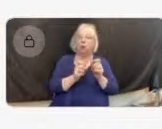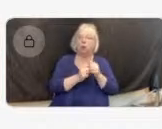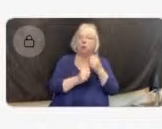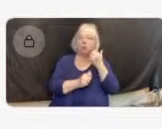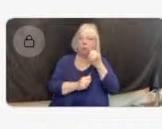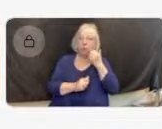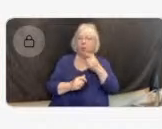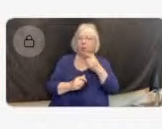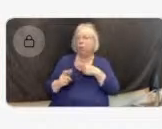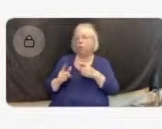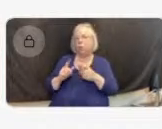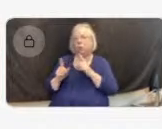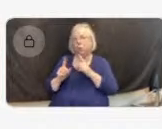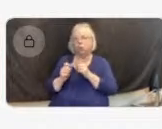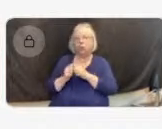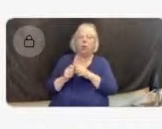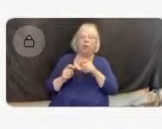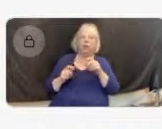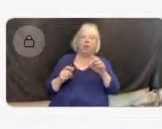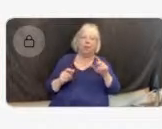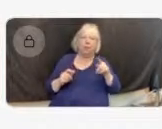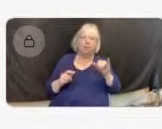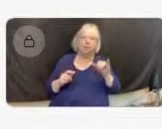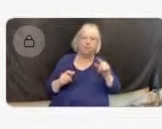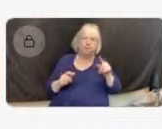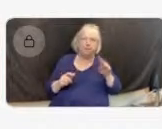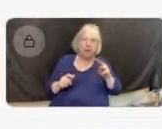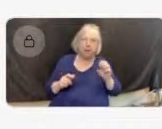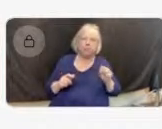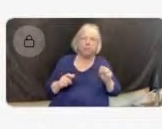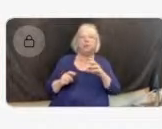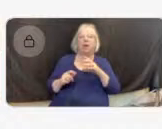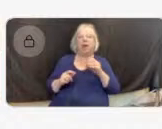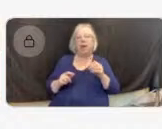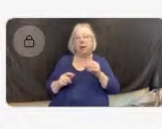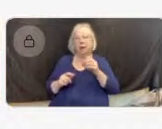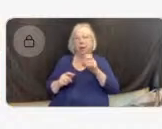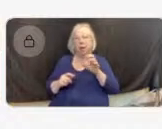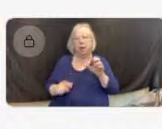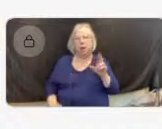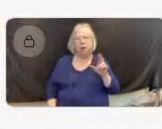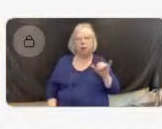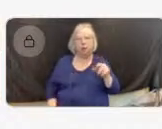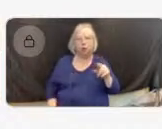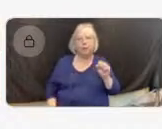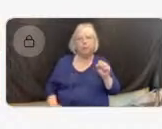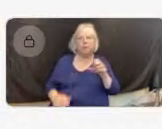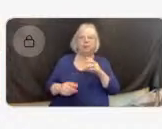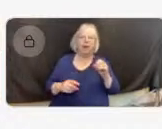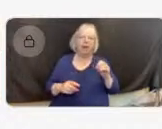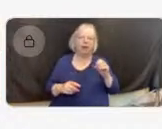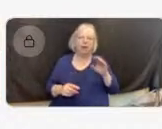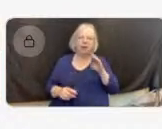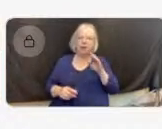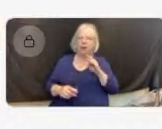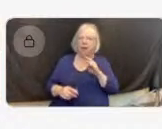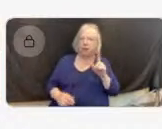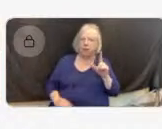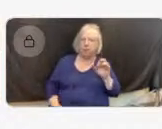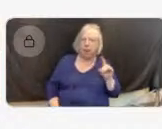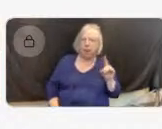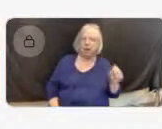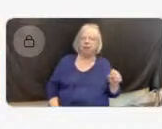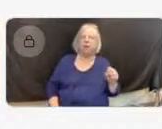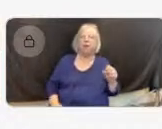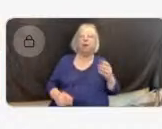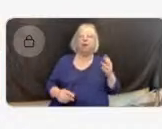We dealt with the Crips and the Bloods. In the 90s, when Governor